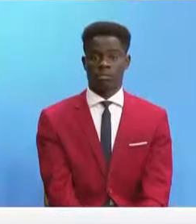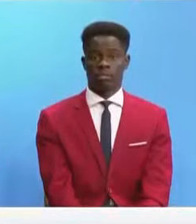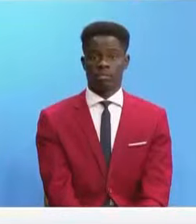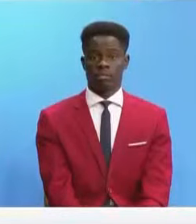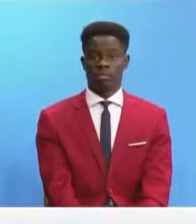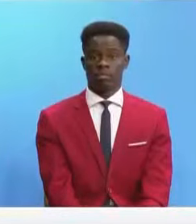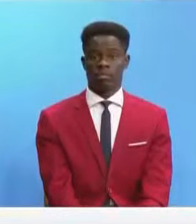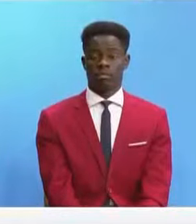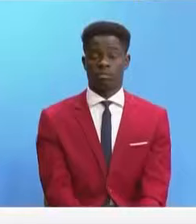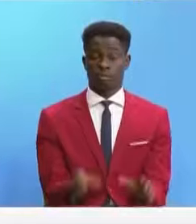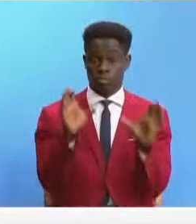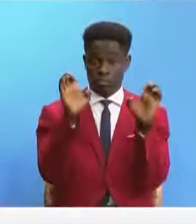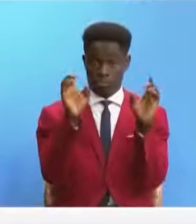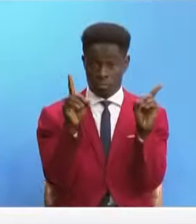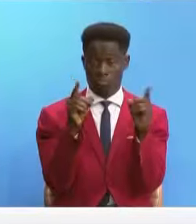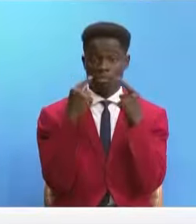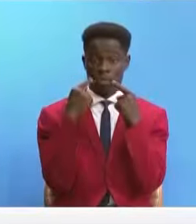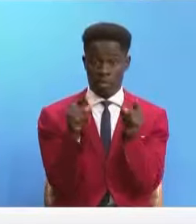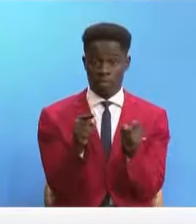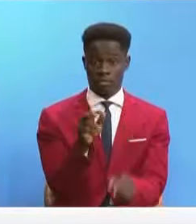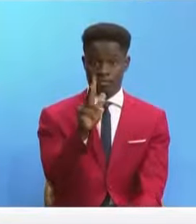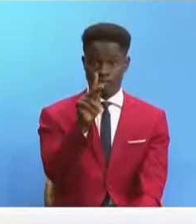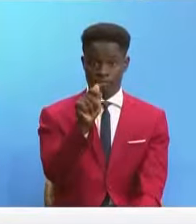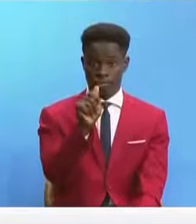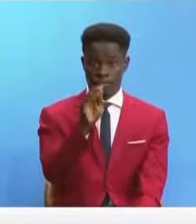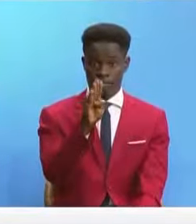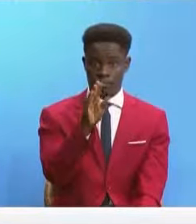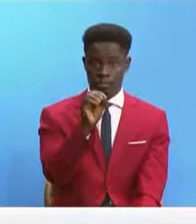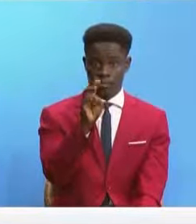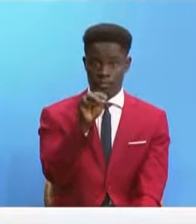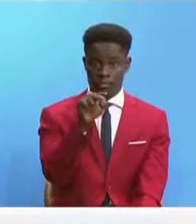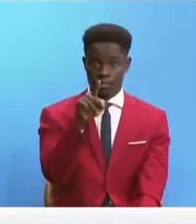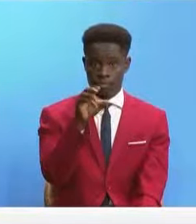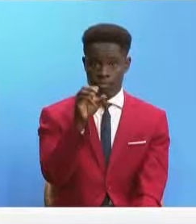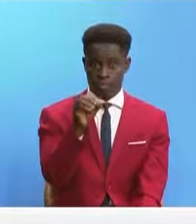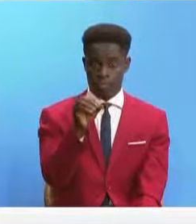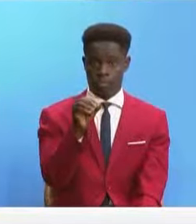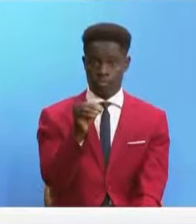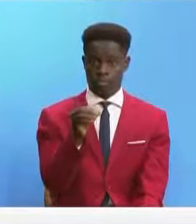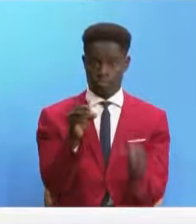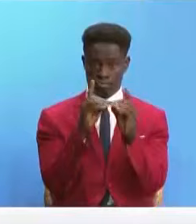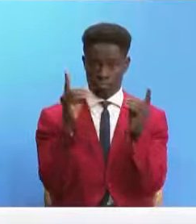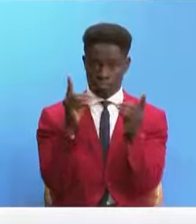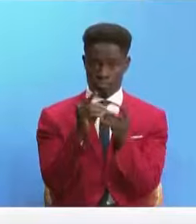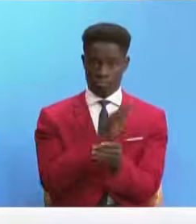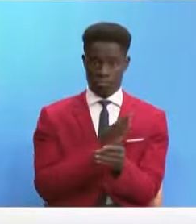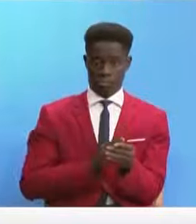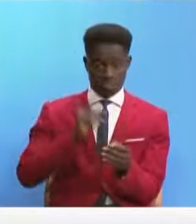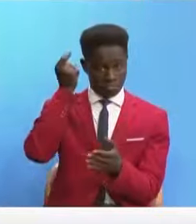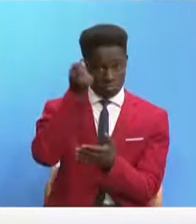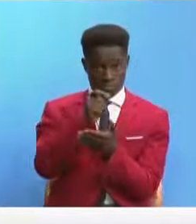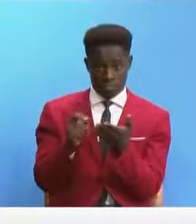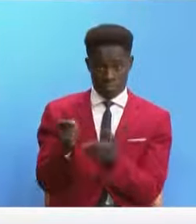In education news, Kabompo District Education Board Secretary Josephine Kahanji has disclosed that more